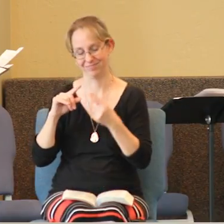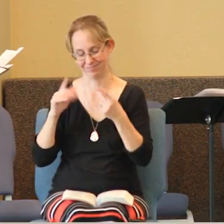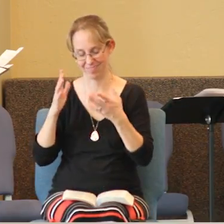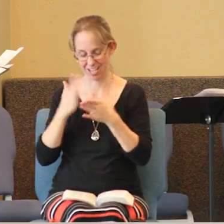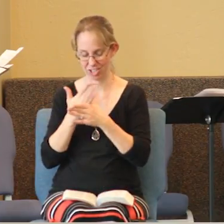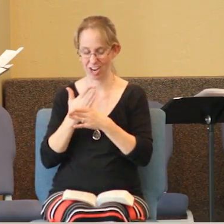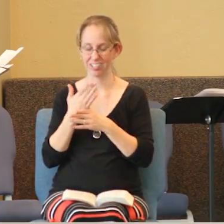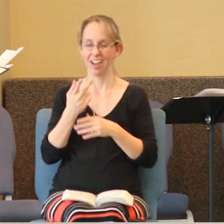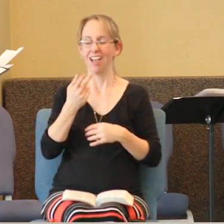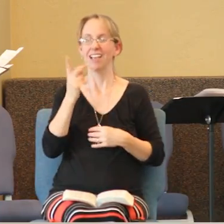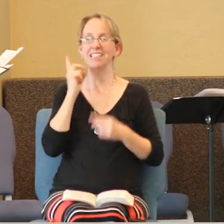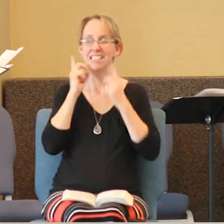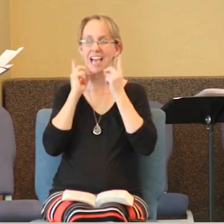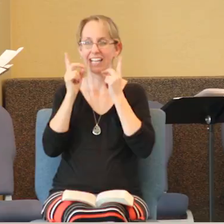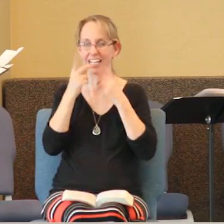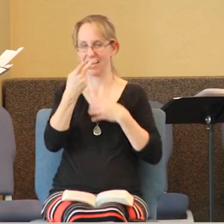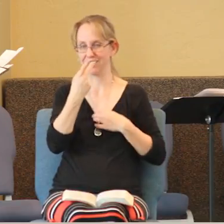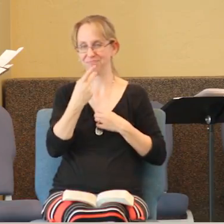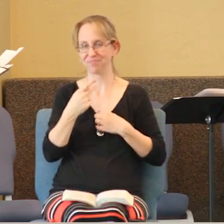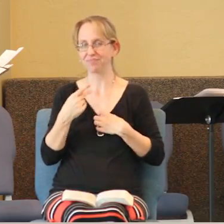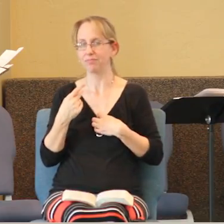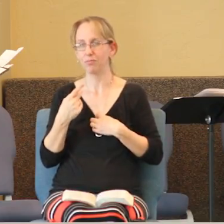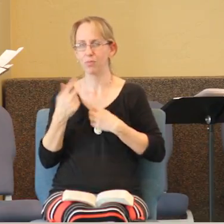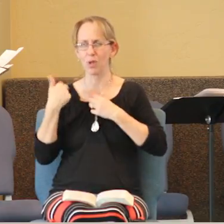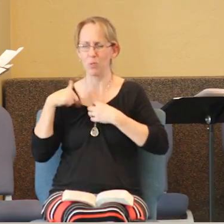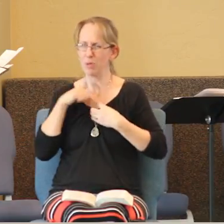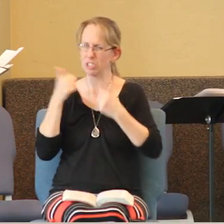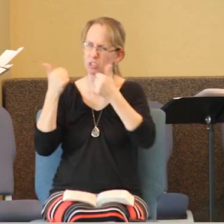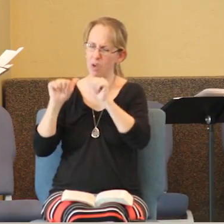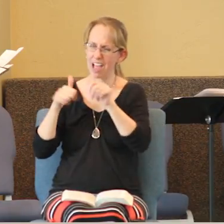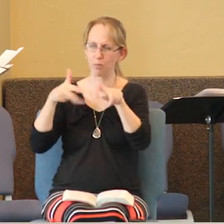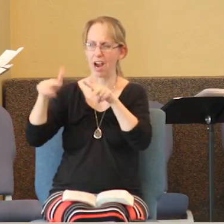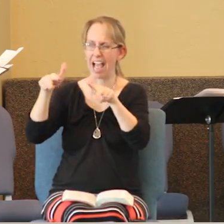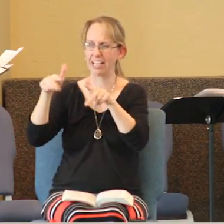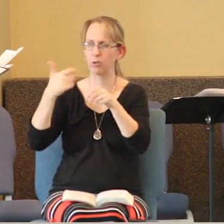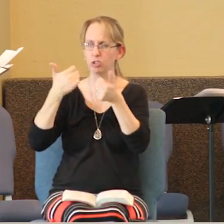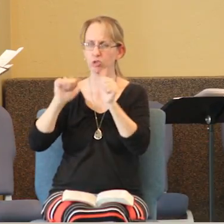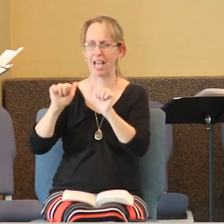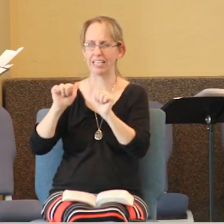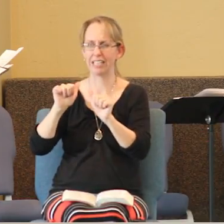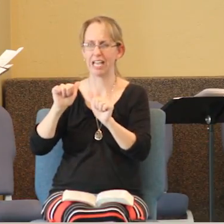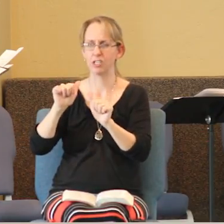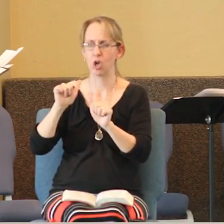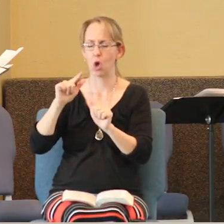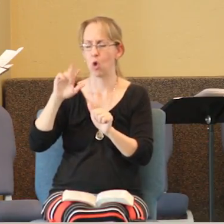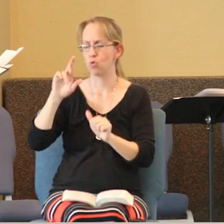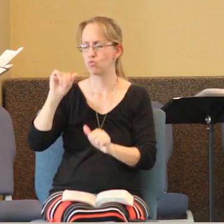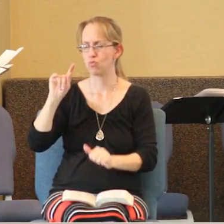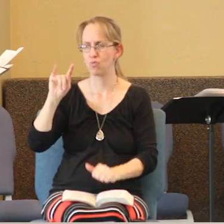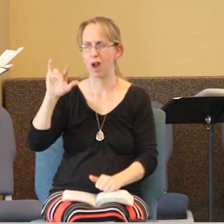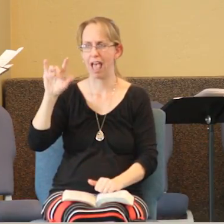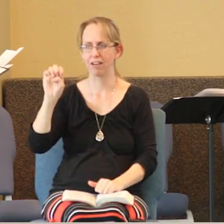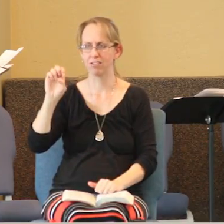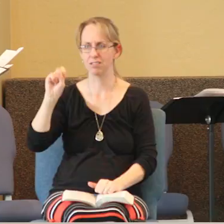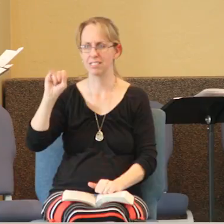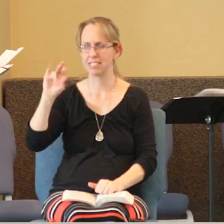were hiking at Rattlesnake, trying to get to Rattlesnake Arch out in the desert.